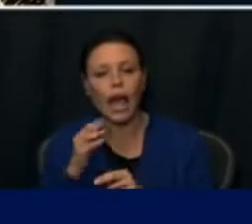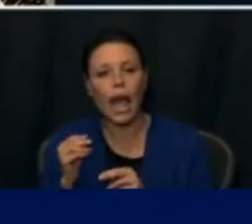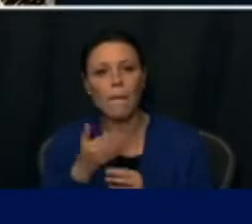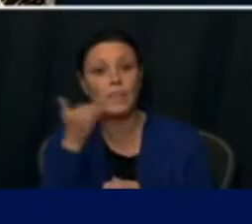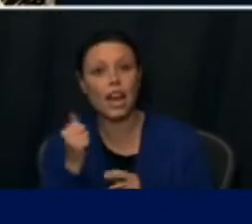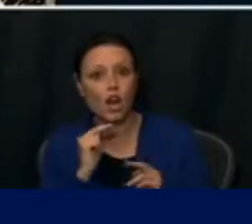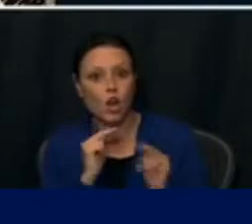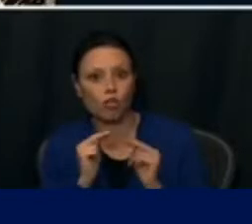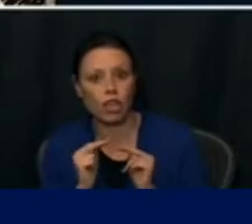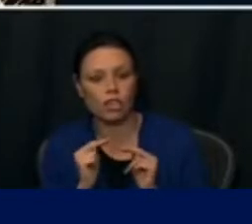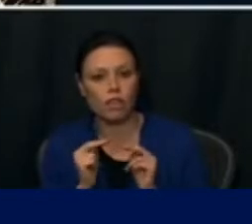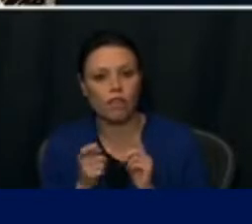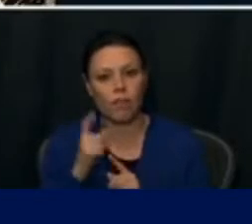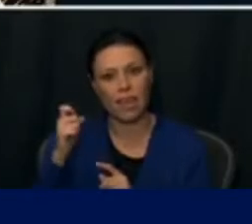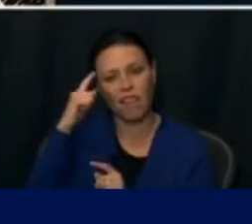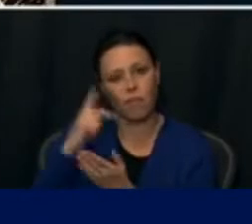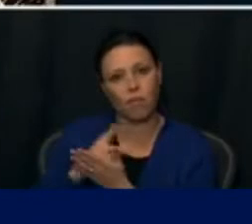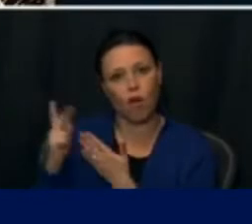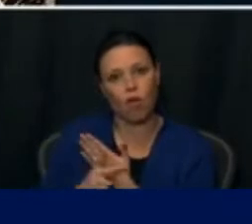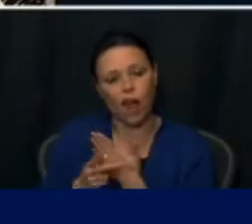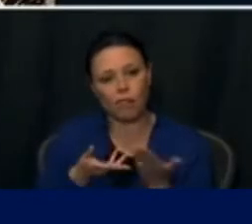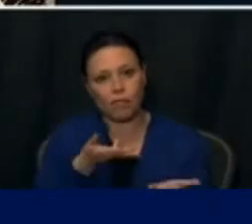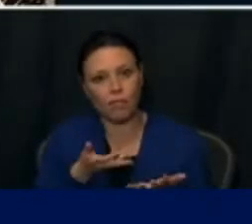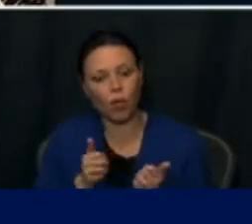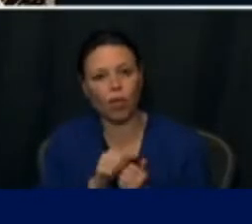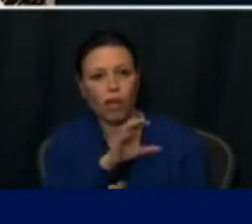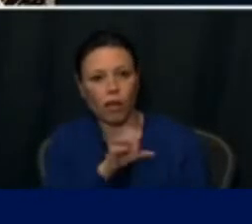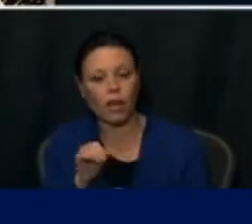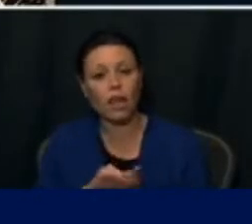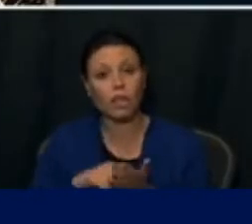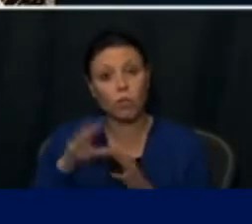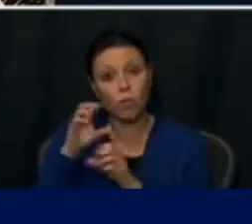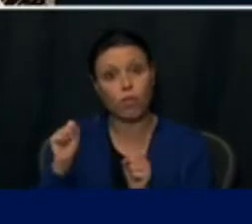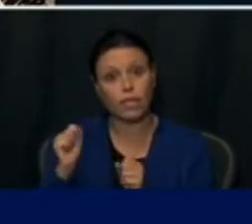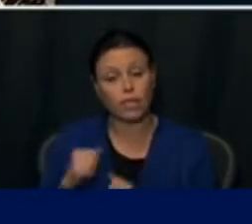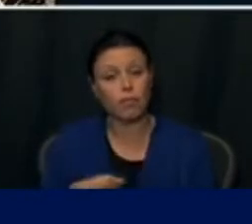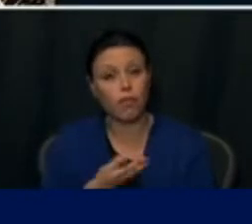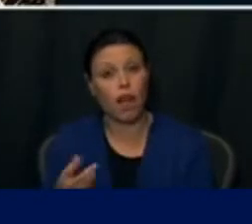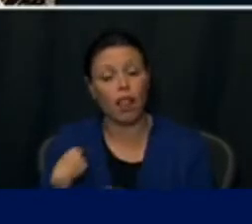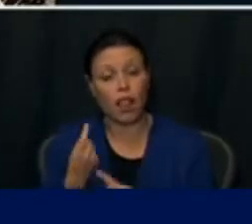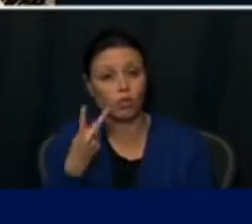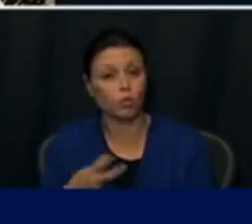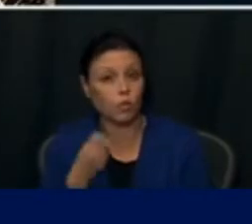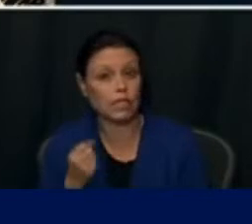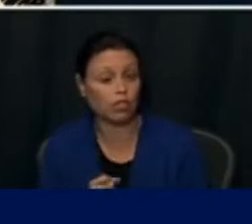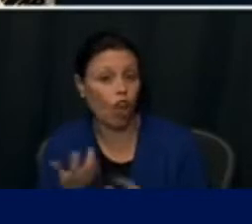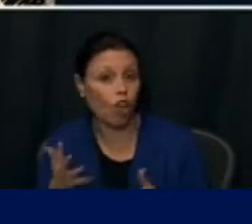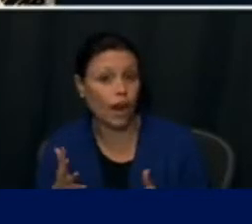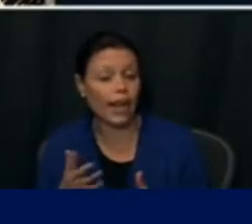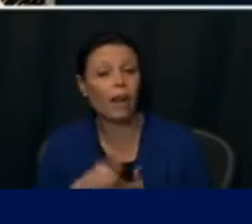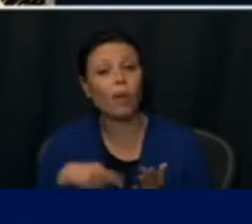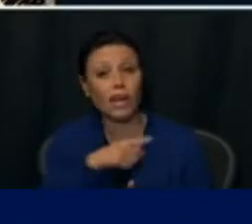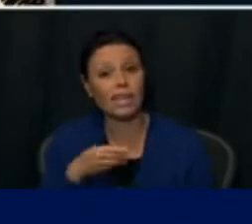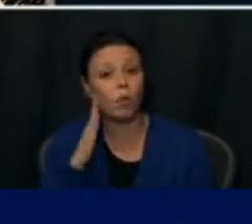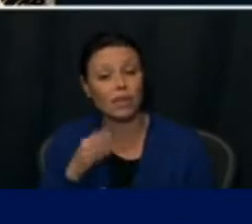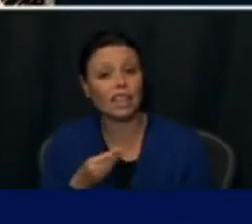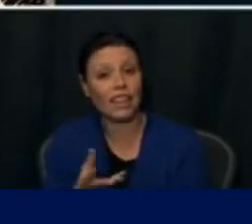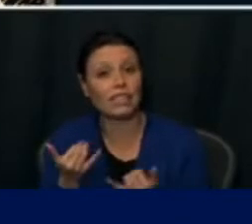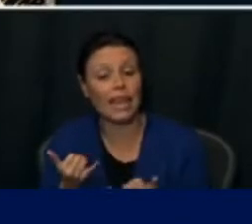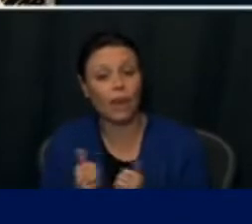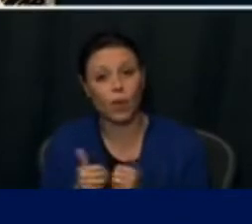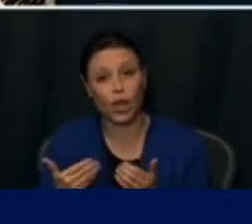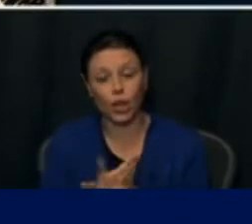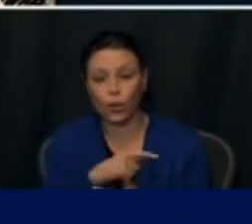our government programs that's what the president has delivered over the last two years already and that's what the president's delivering today with